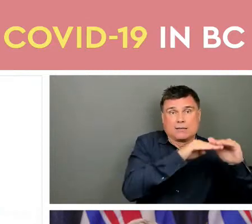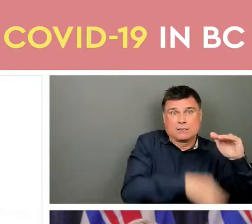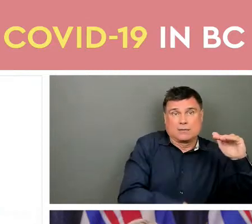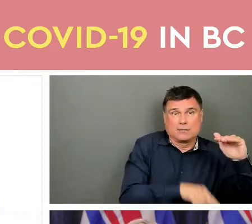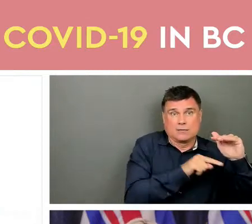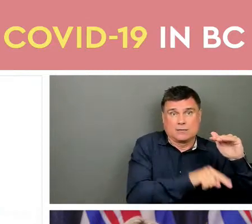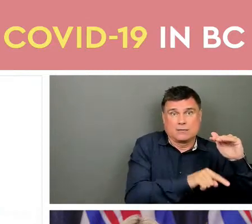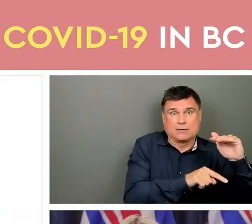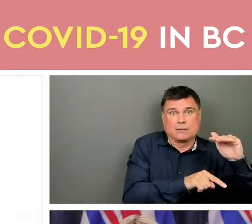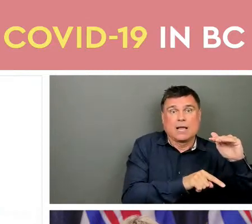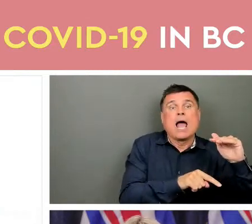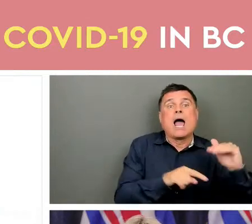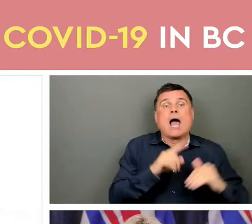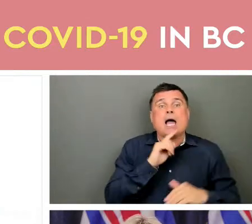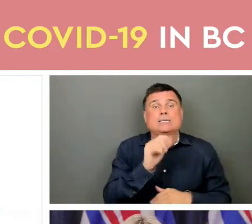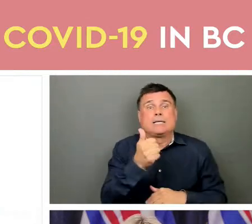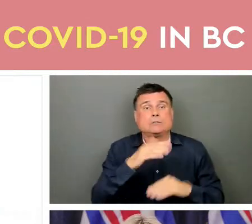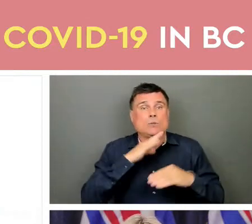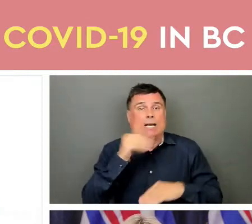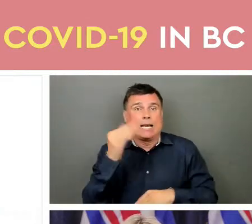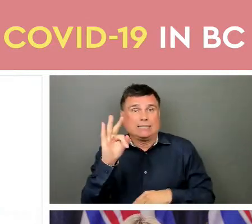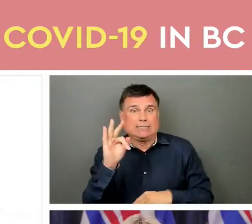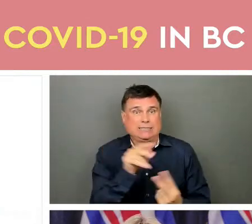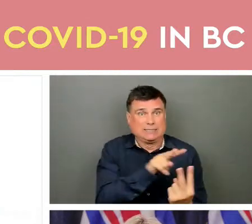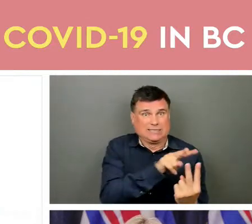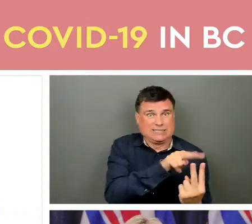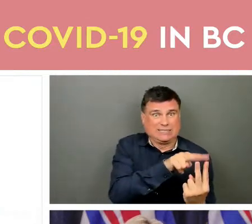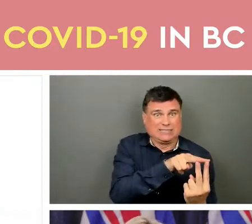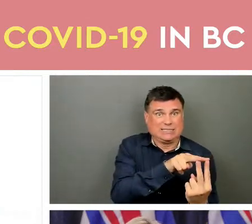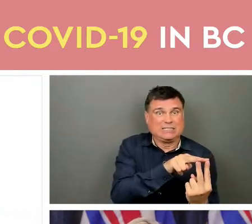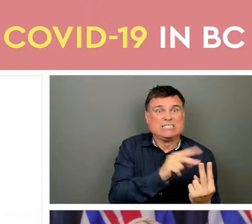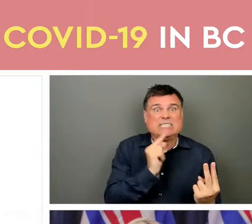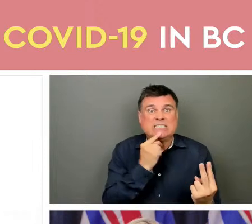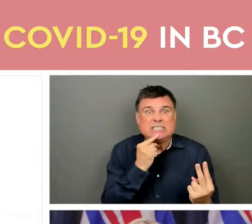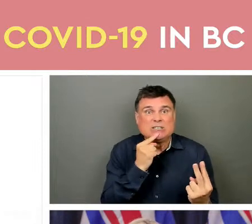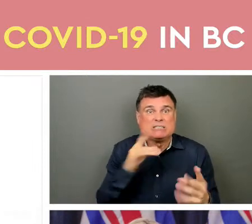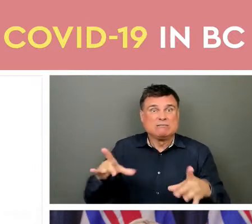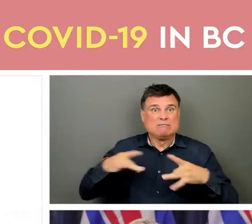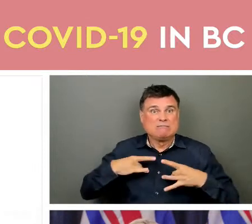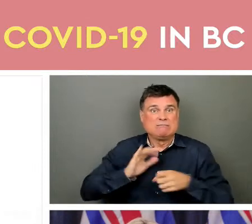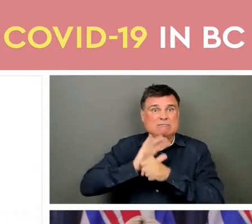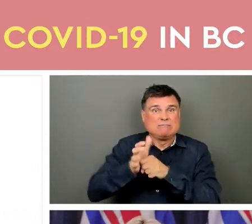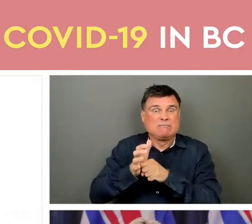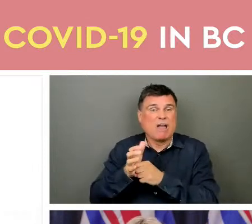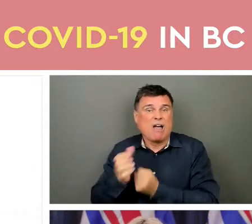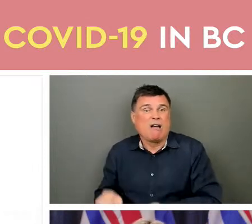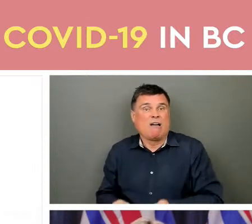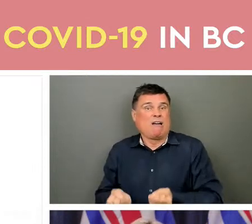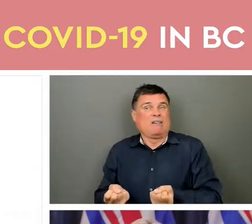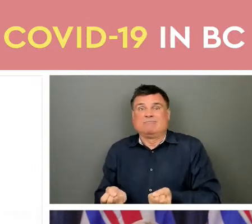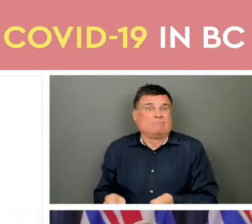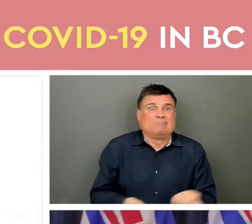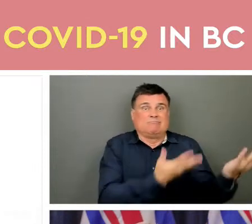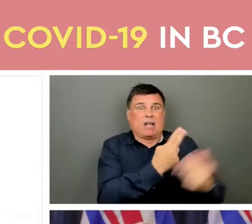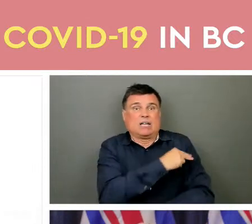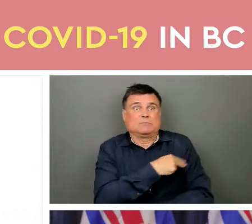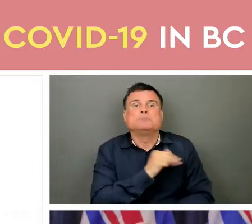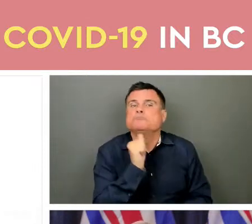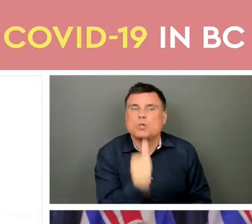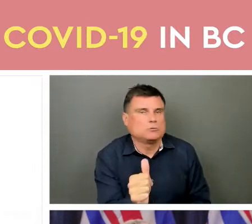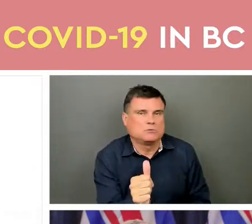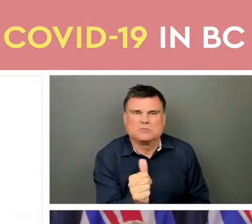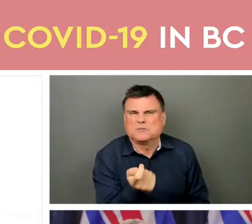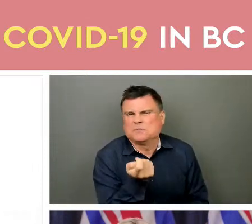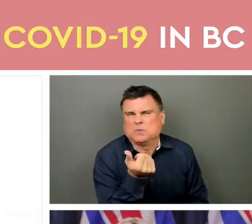19-year-old age group are much less likely to have severe illness to end up in hospital or ICU, and that is holding. What we